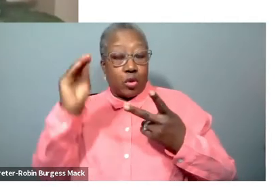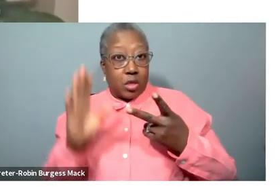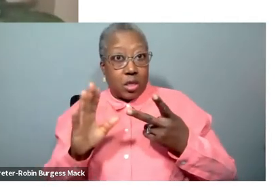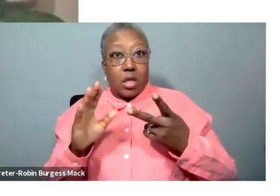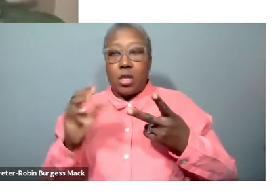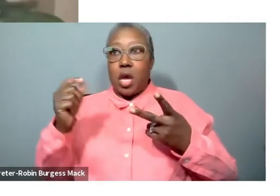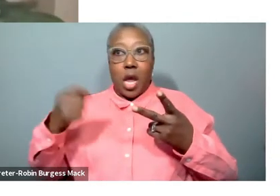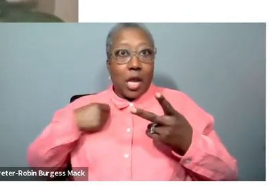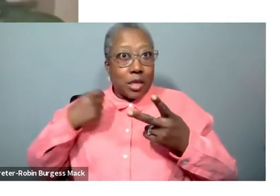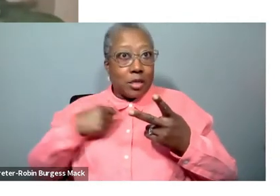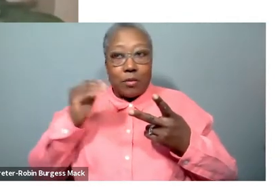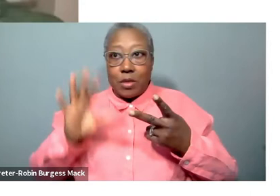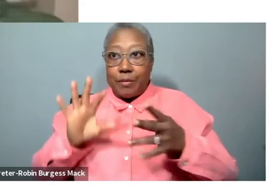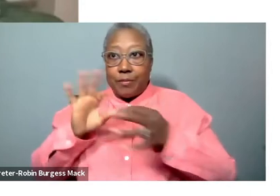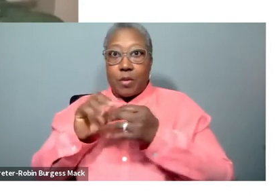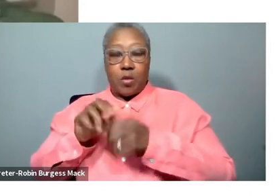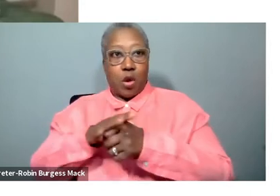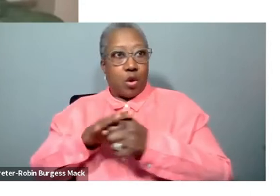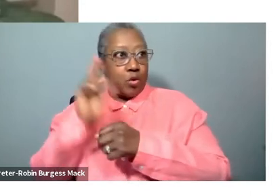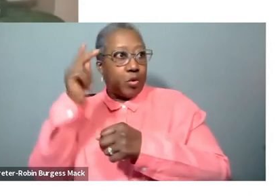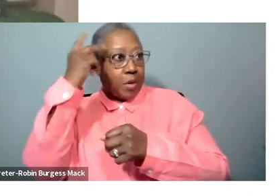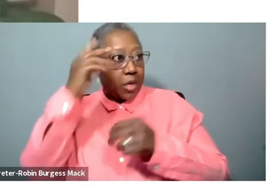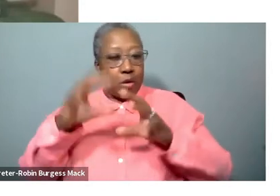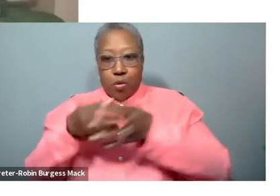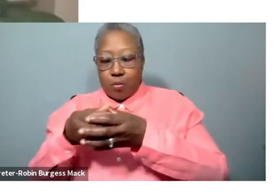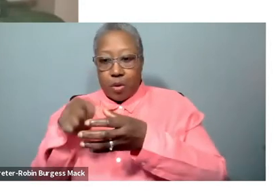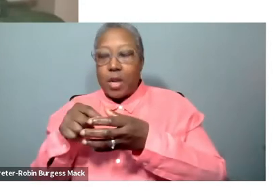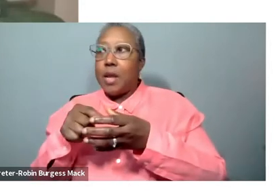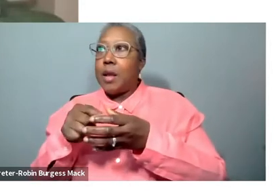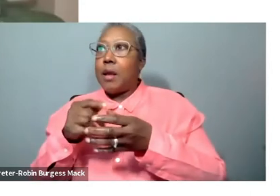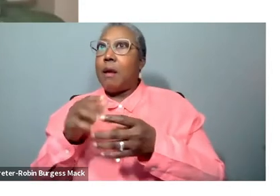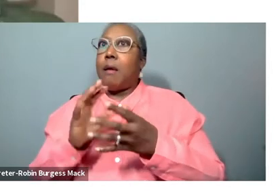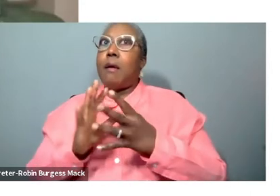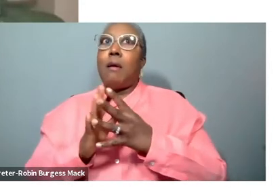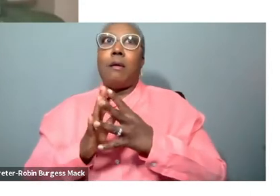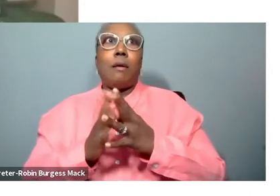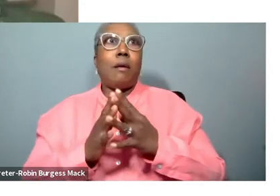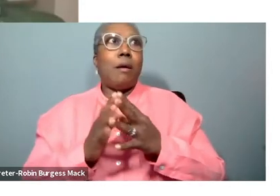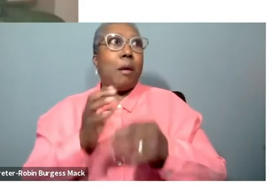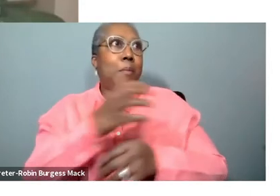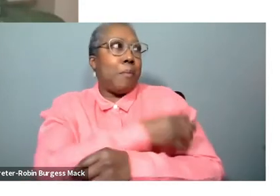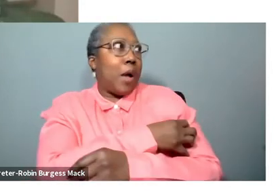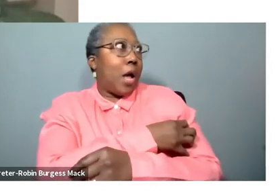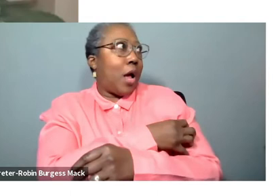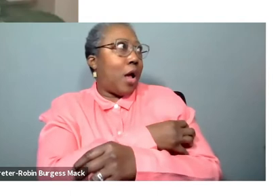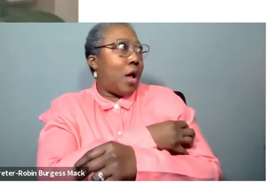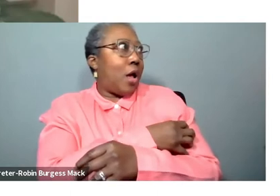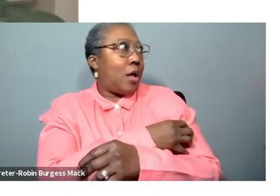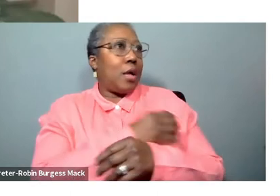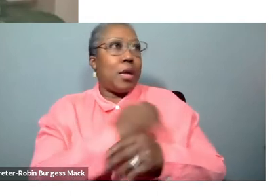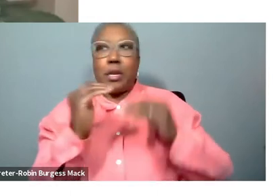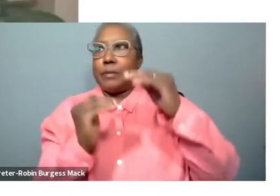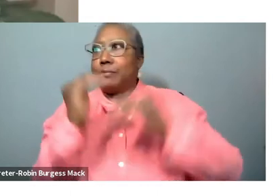a local political party. He gets a taste of what it is like to have power in this hugely